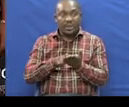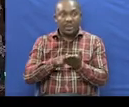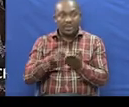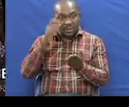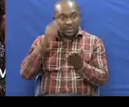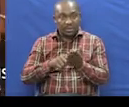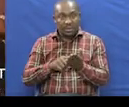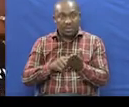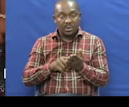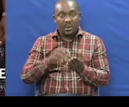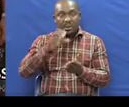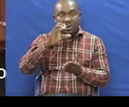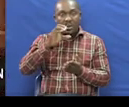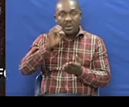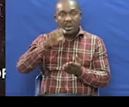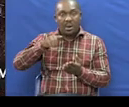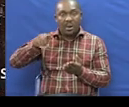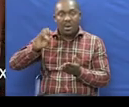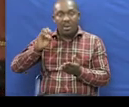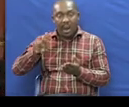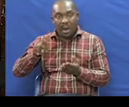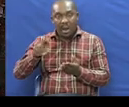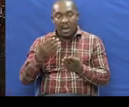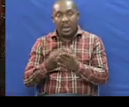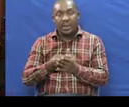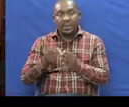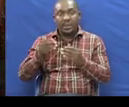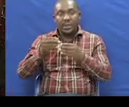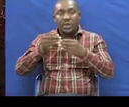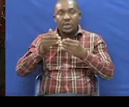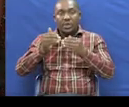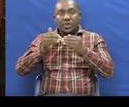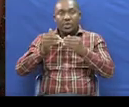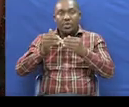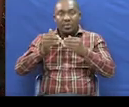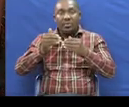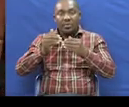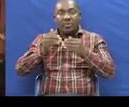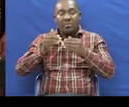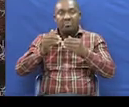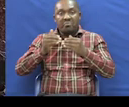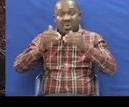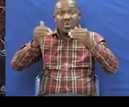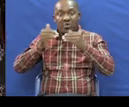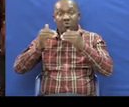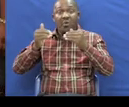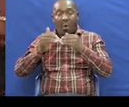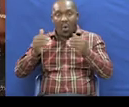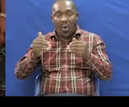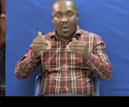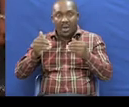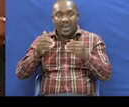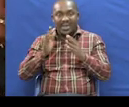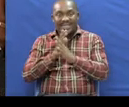copper at neutral state. This is what is electronic configuration of copper